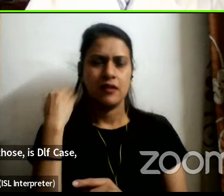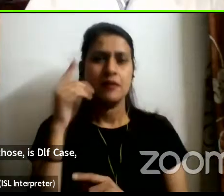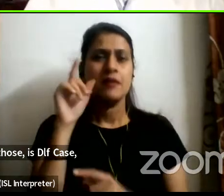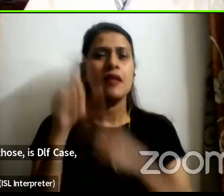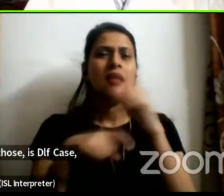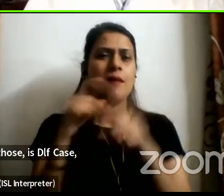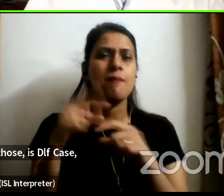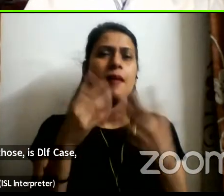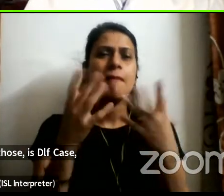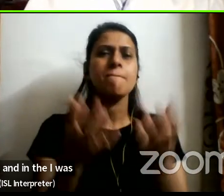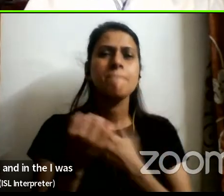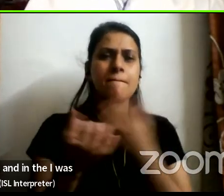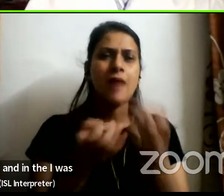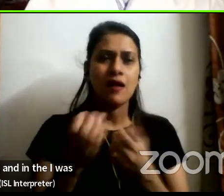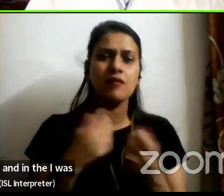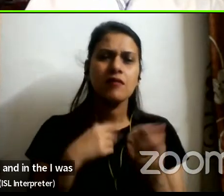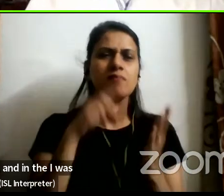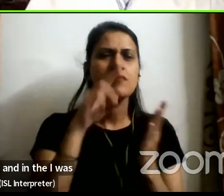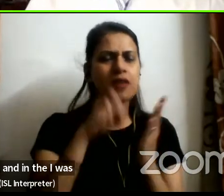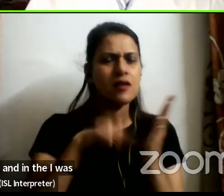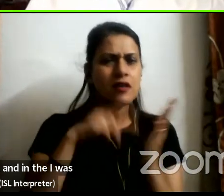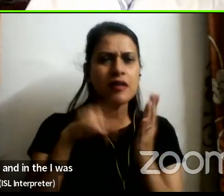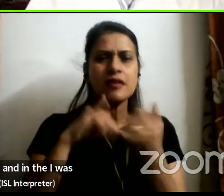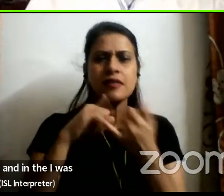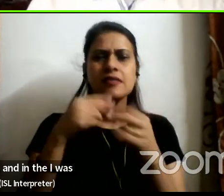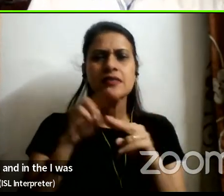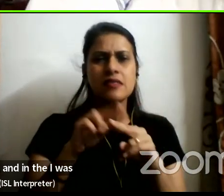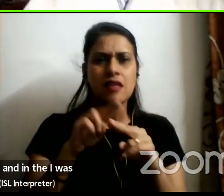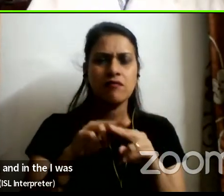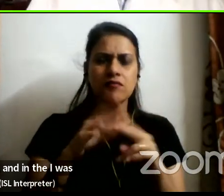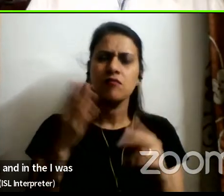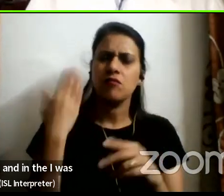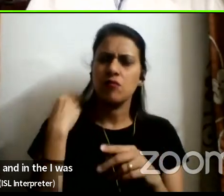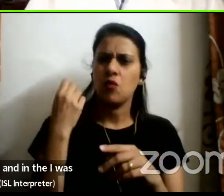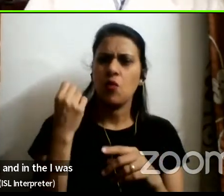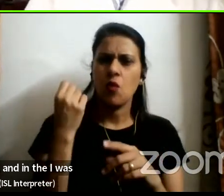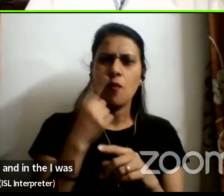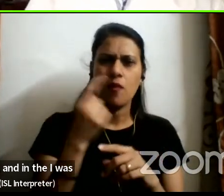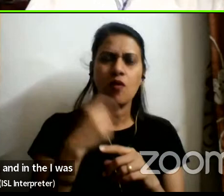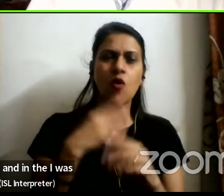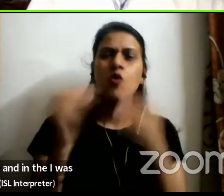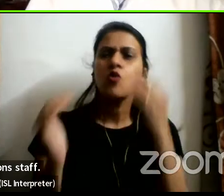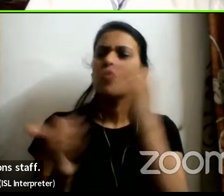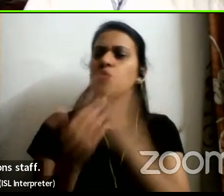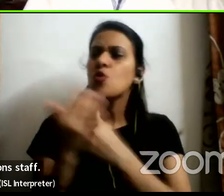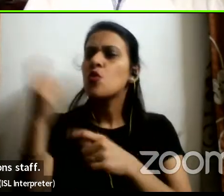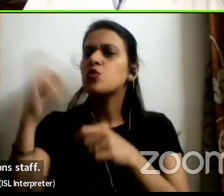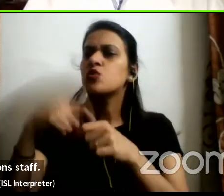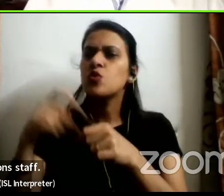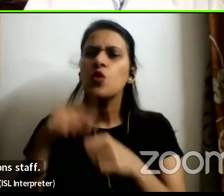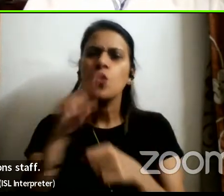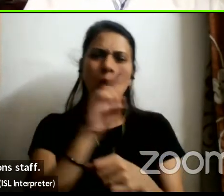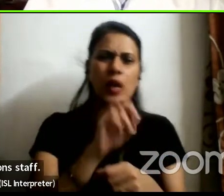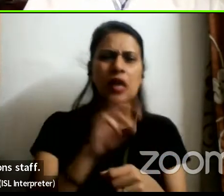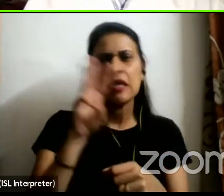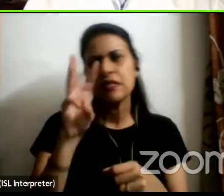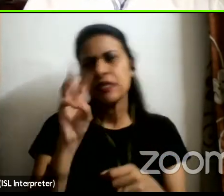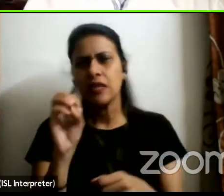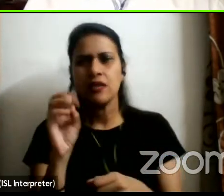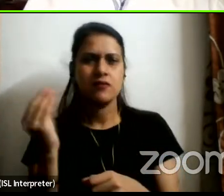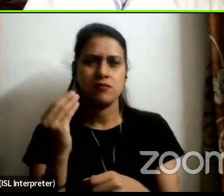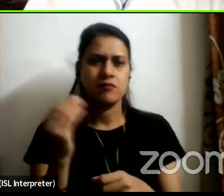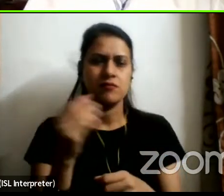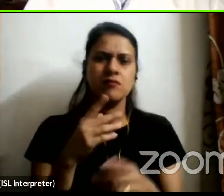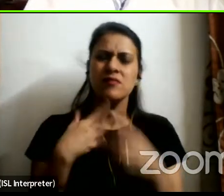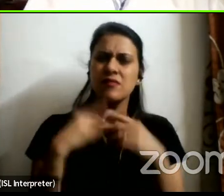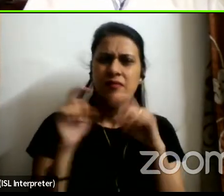was training the Competition Commission staff just a month ago, the newcomers, some 32 of them. And I asked them, since it is not clear to